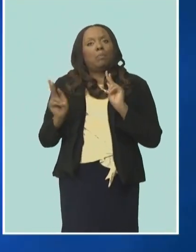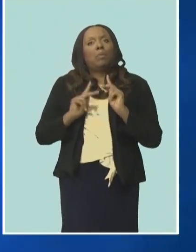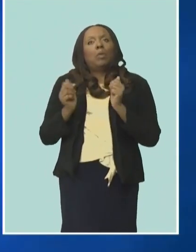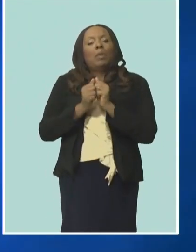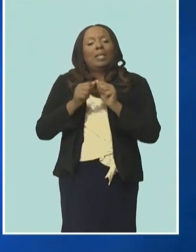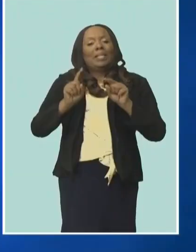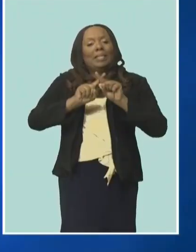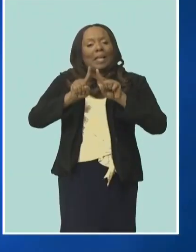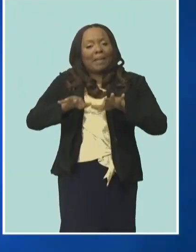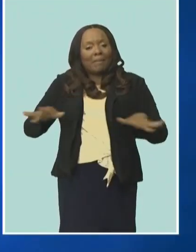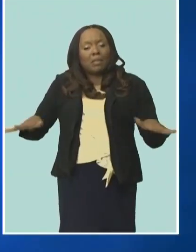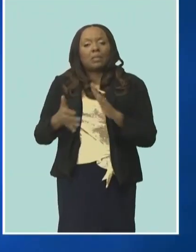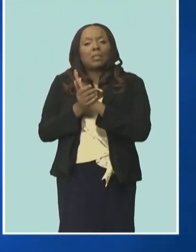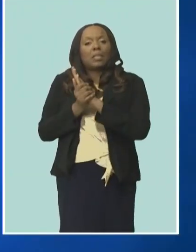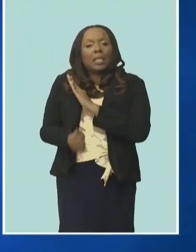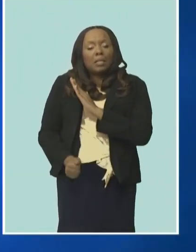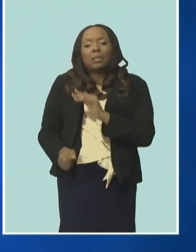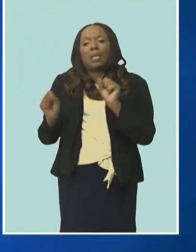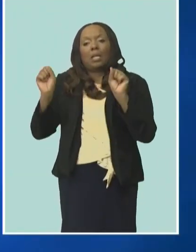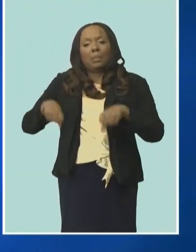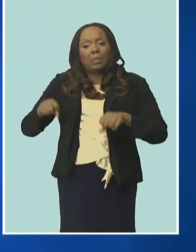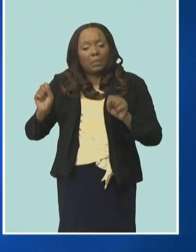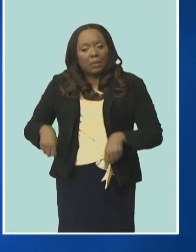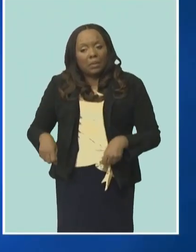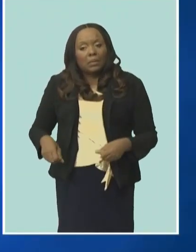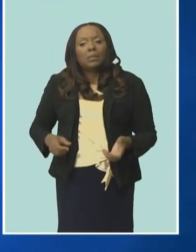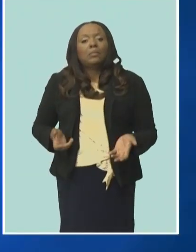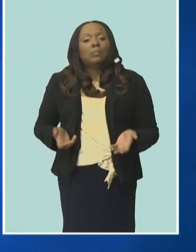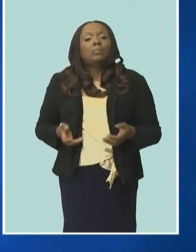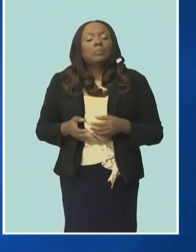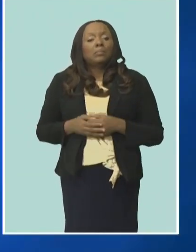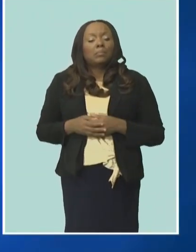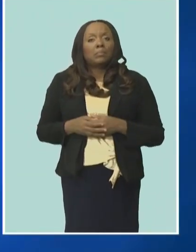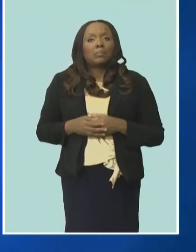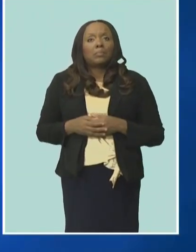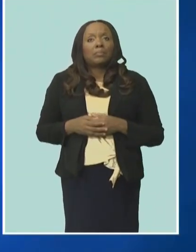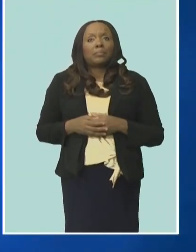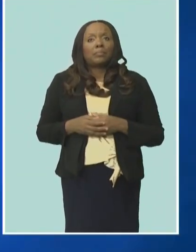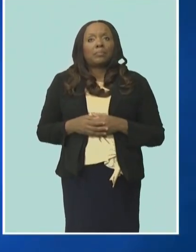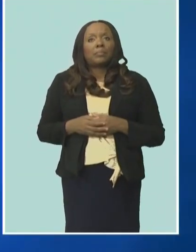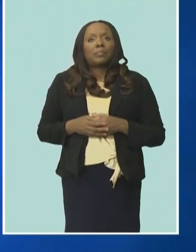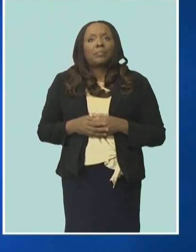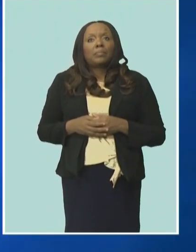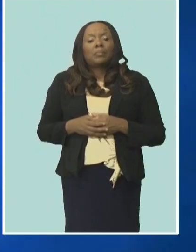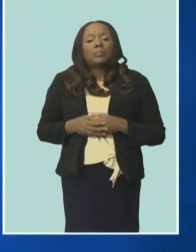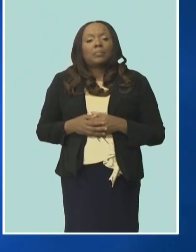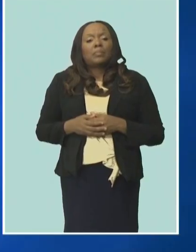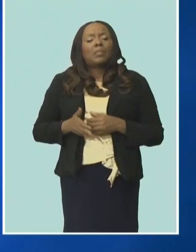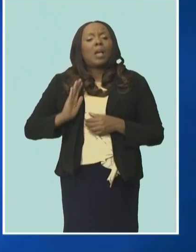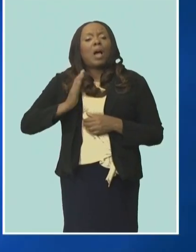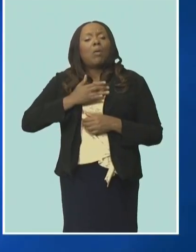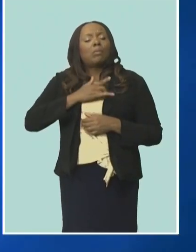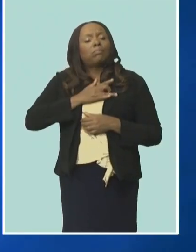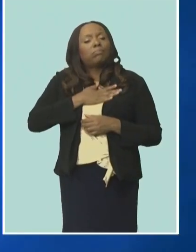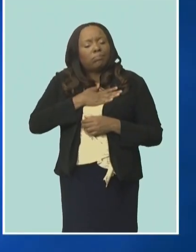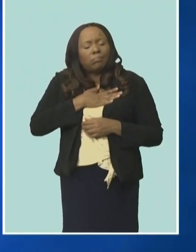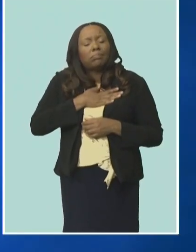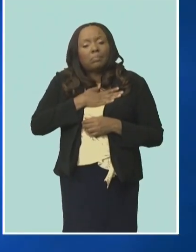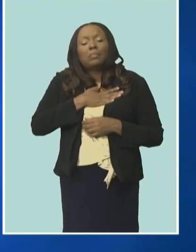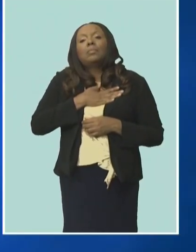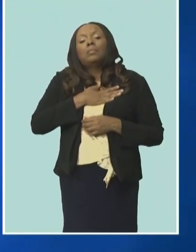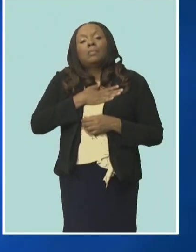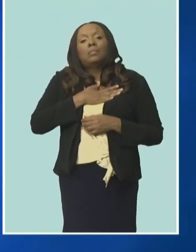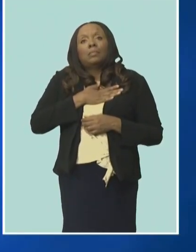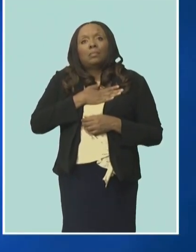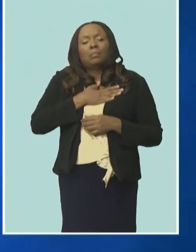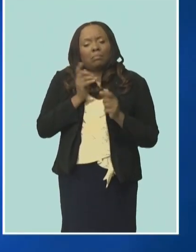diverse skills and abilities. At the heart of our commitment to the school, it is our belief that